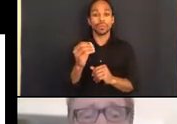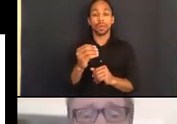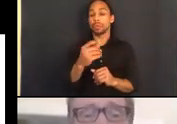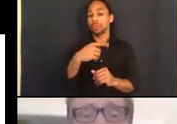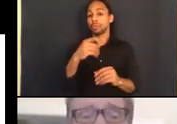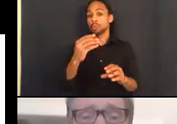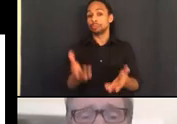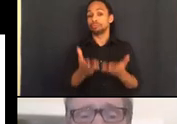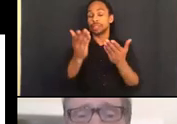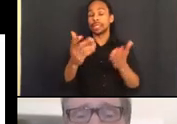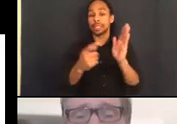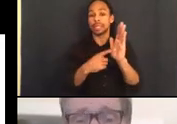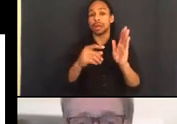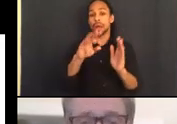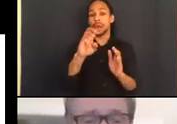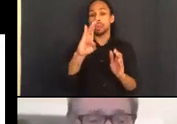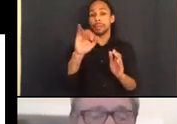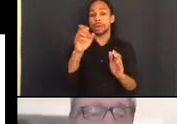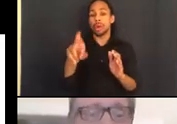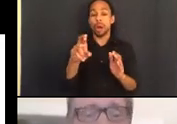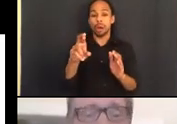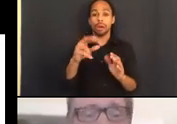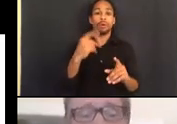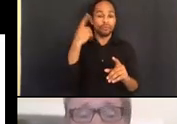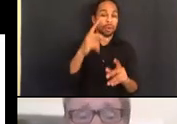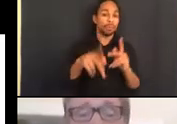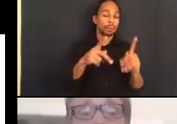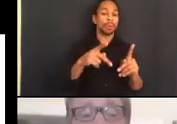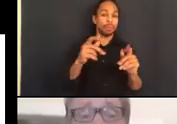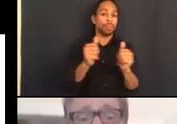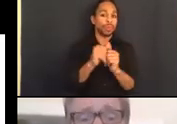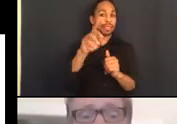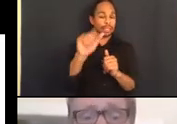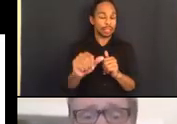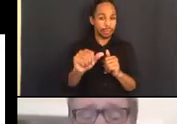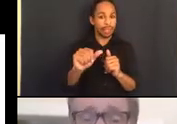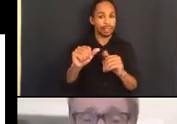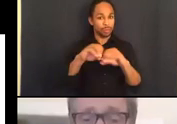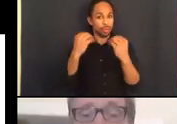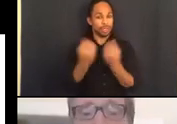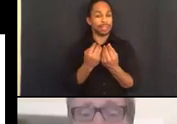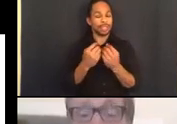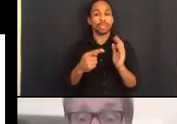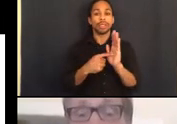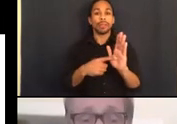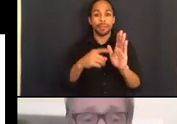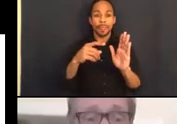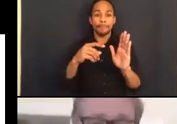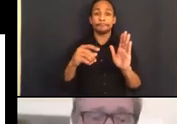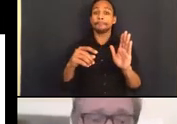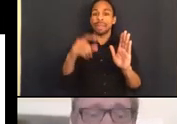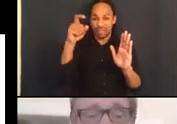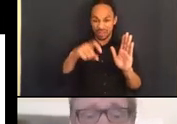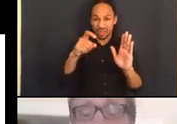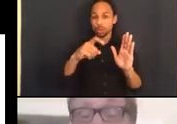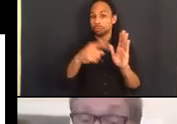hosted by the American Association of People with Disabilities, which outlined the legal obligations of healthcare providers to provide needed care